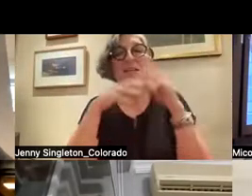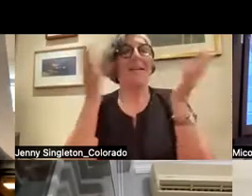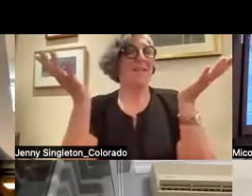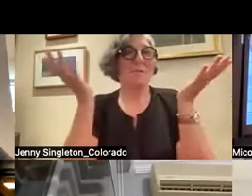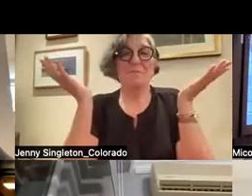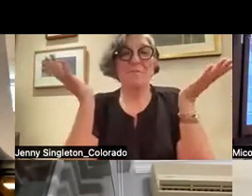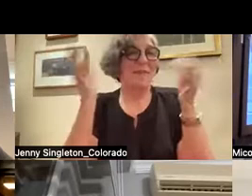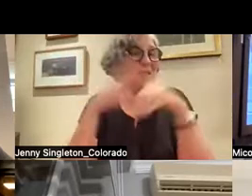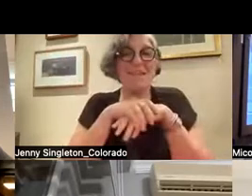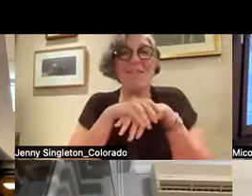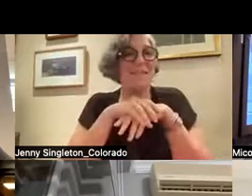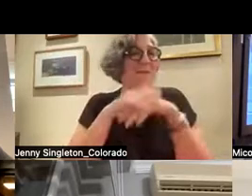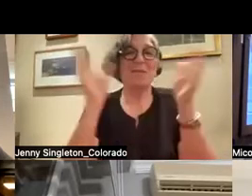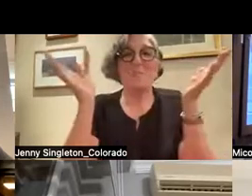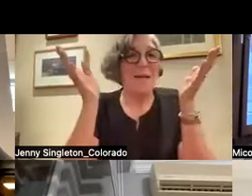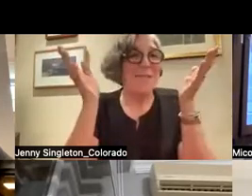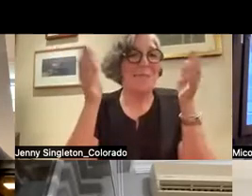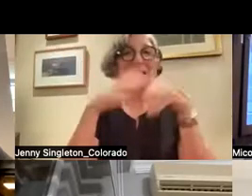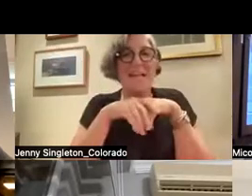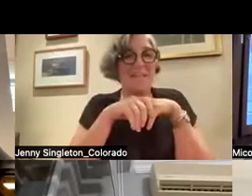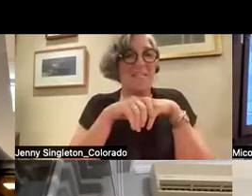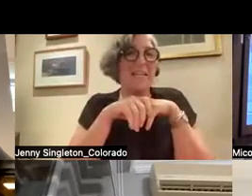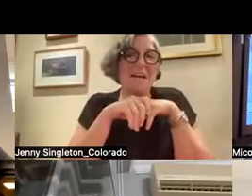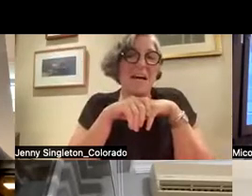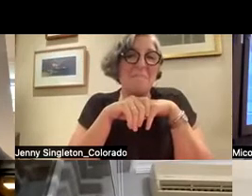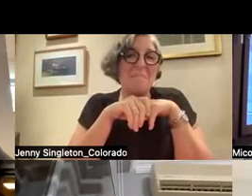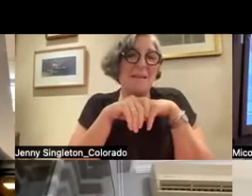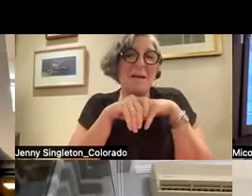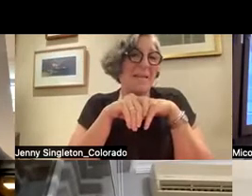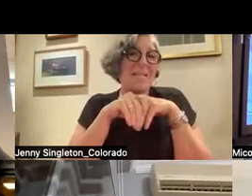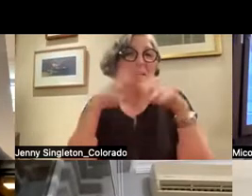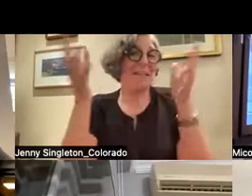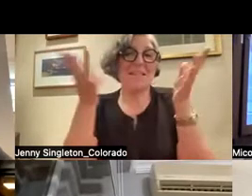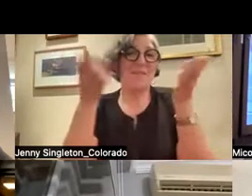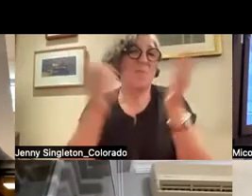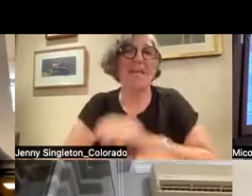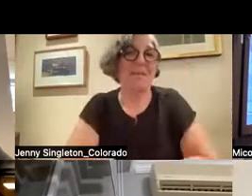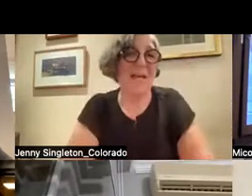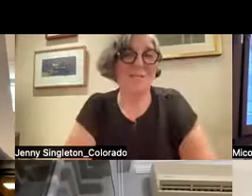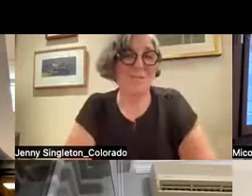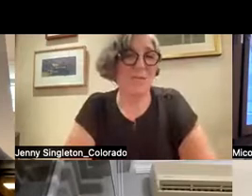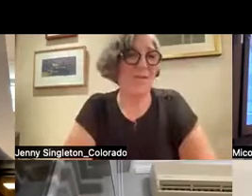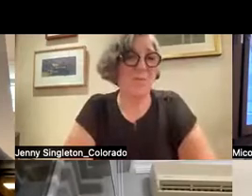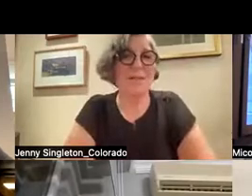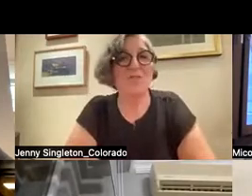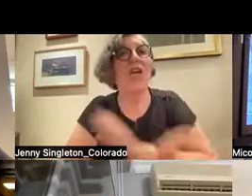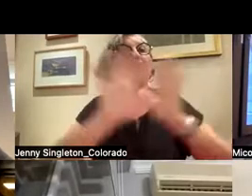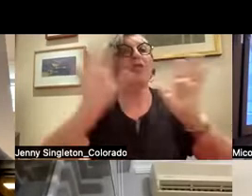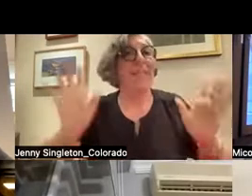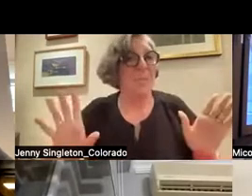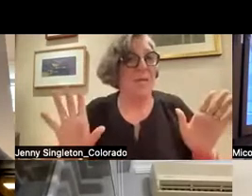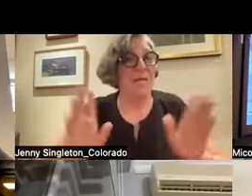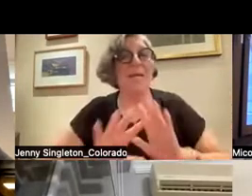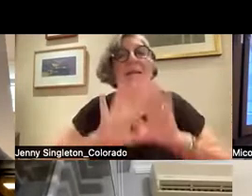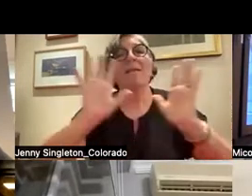And so it is certainly possible, and but it's a domain of active research. But